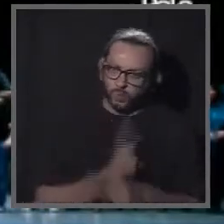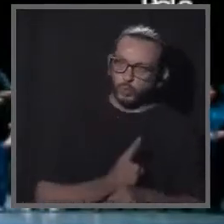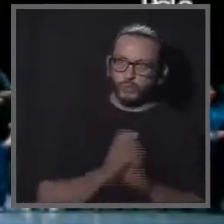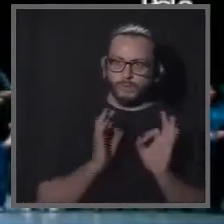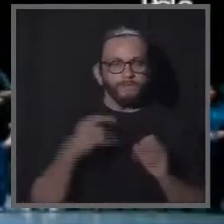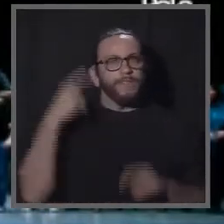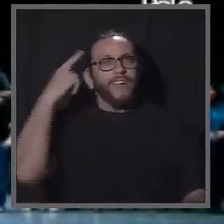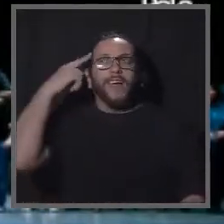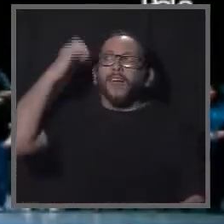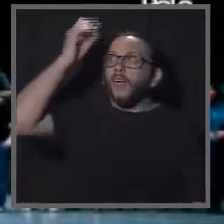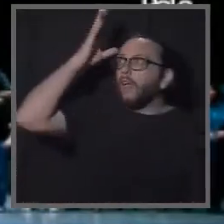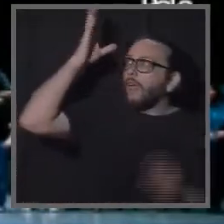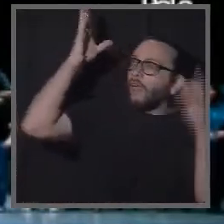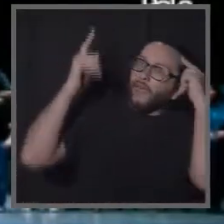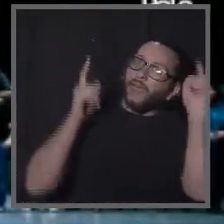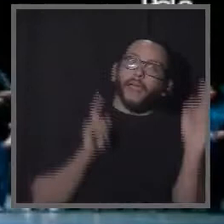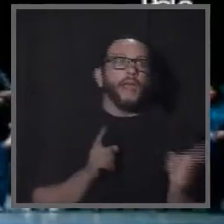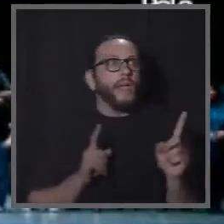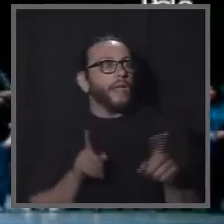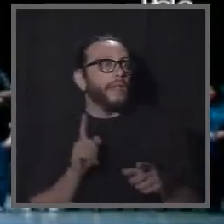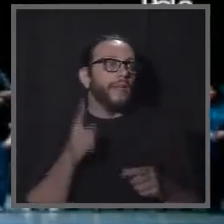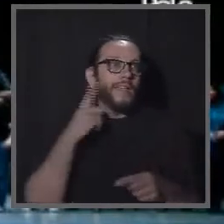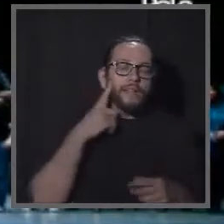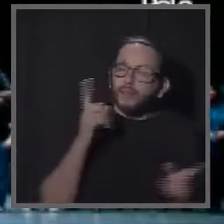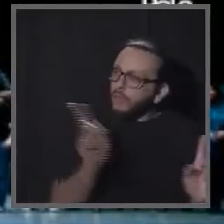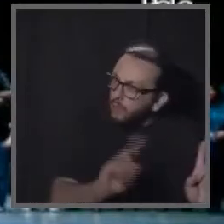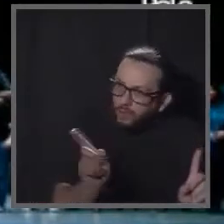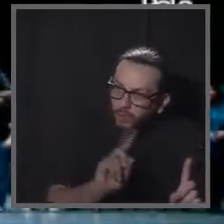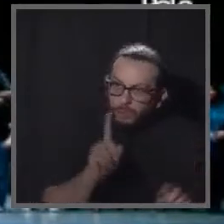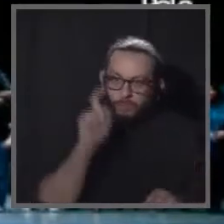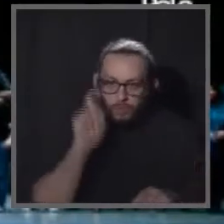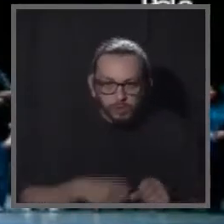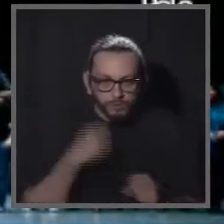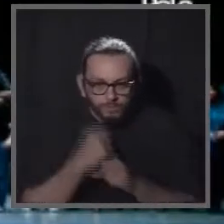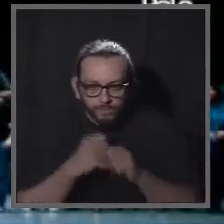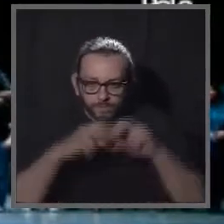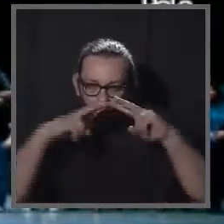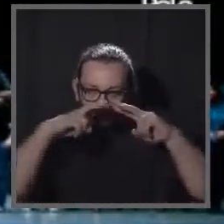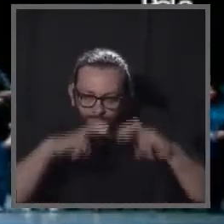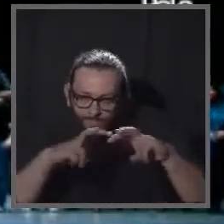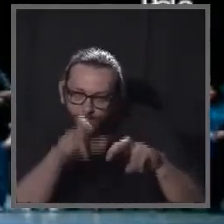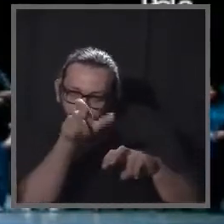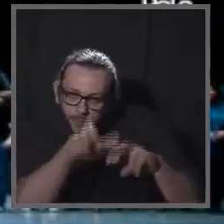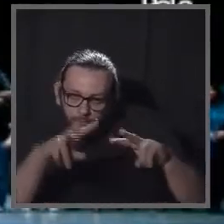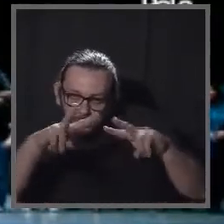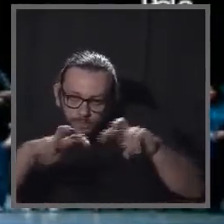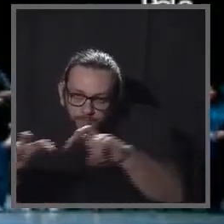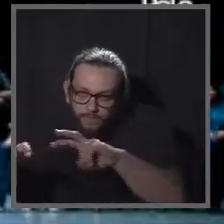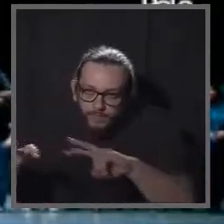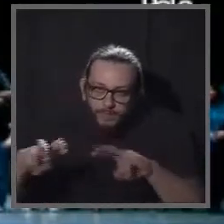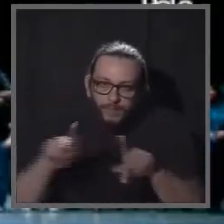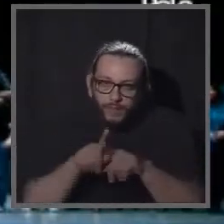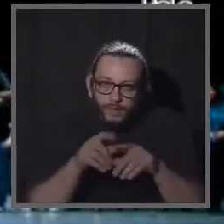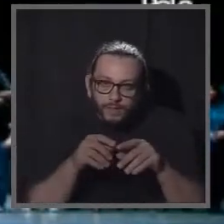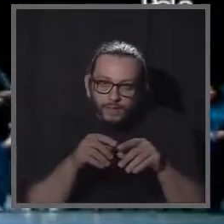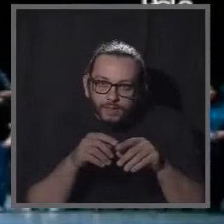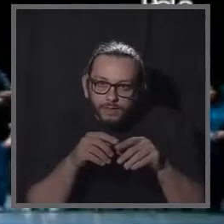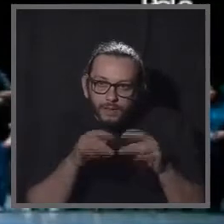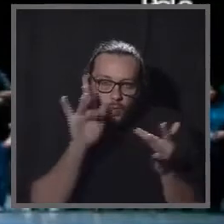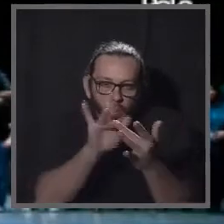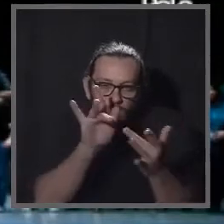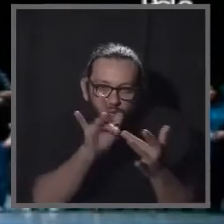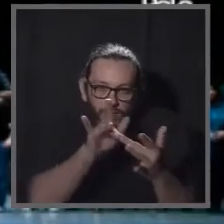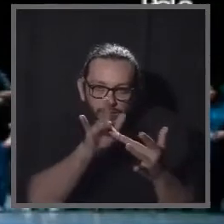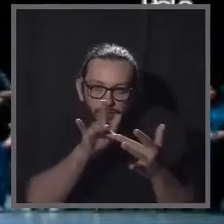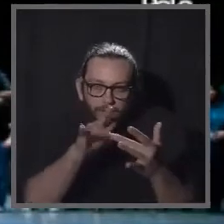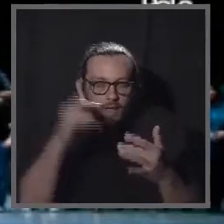just discussing these issues in theory. So all this research work has allowed for this contact to take